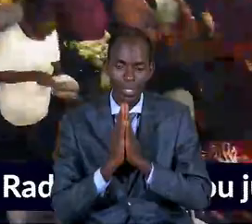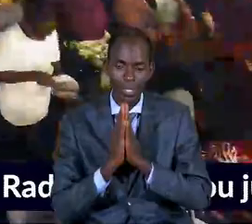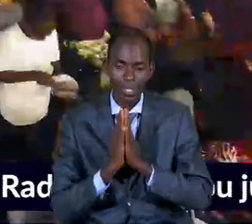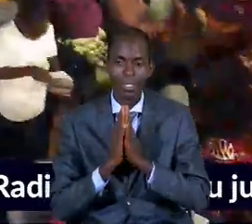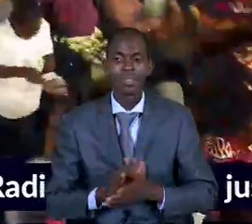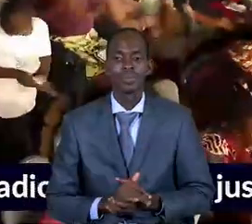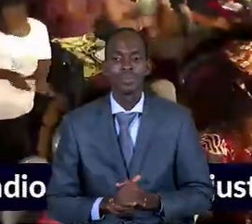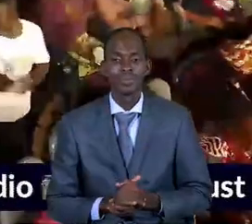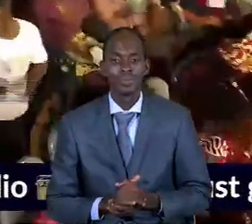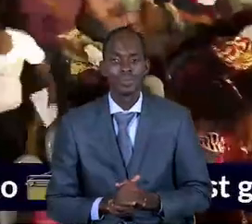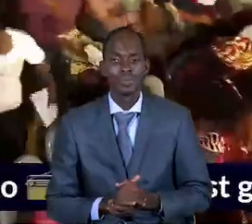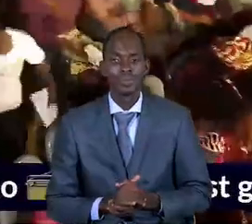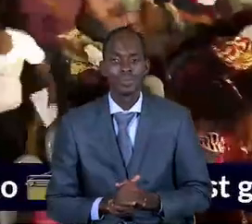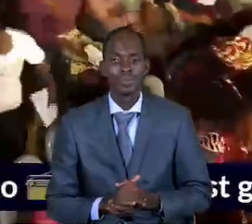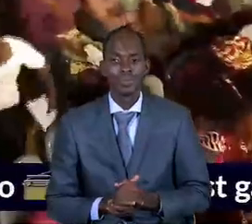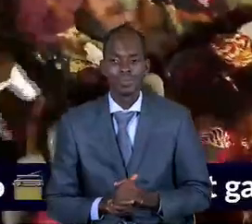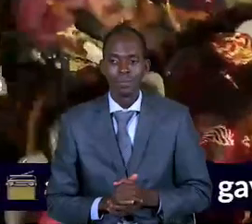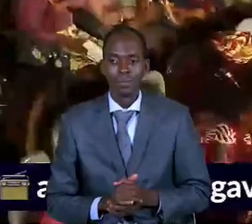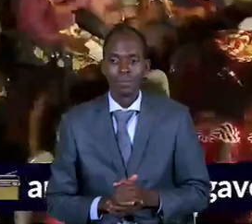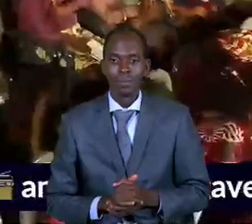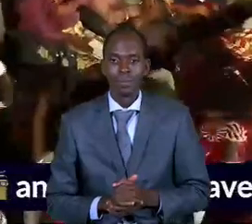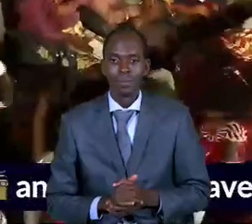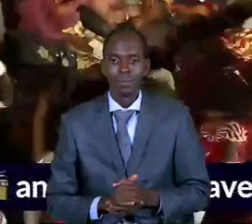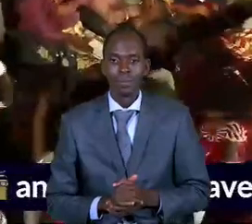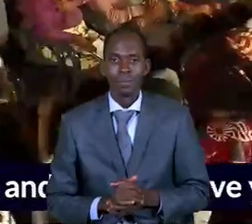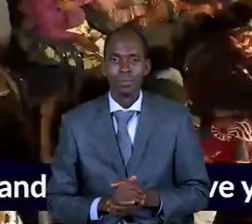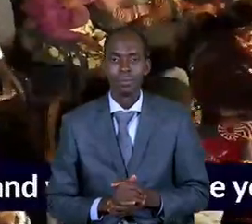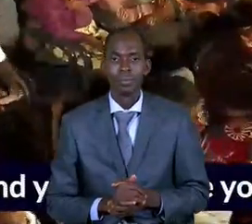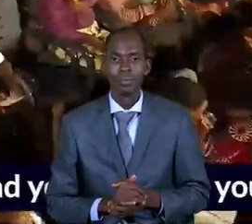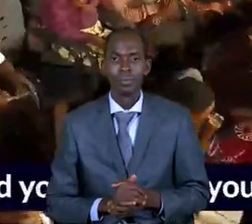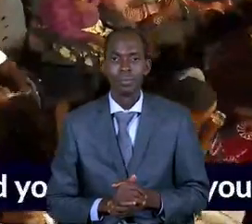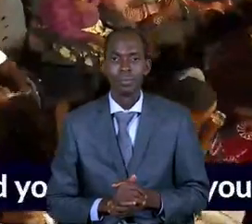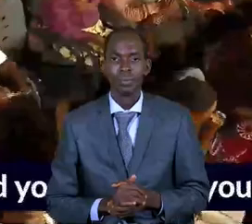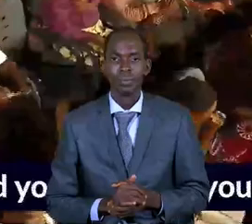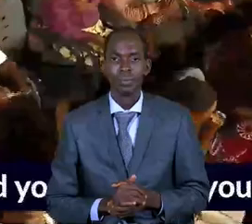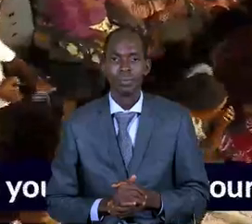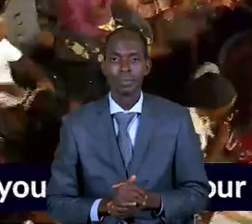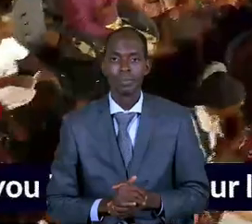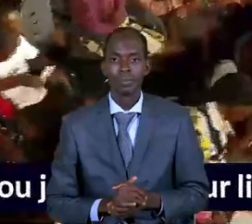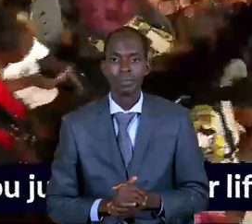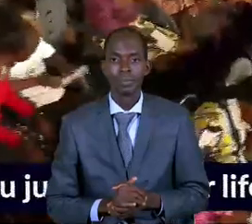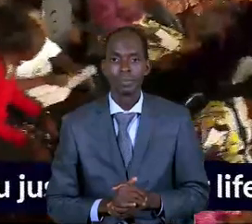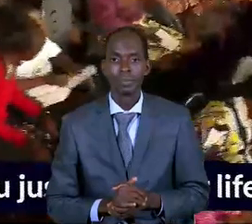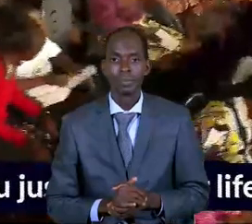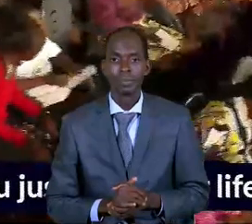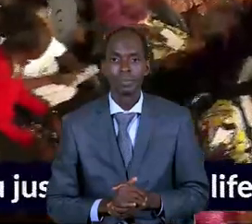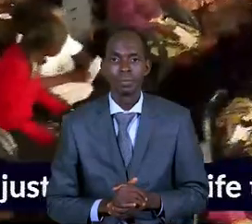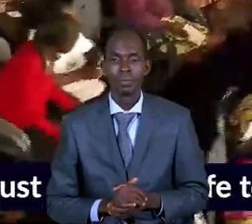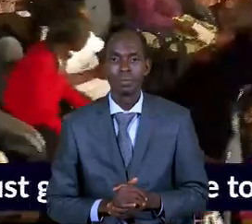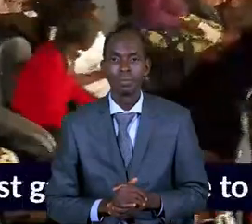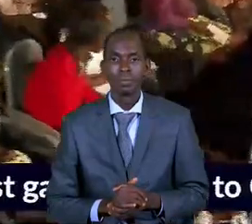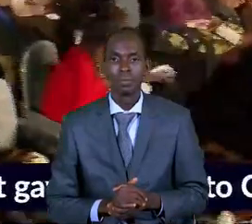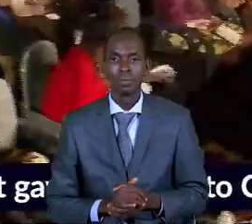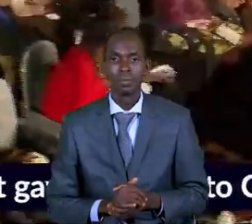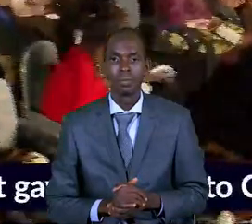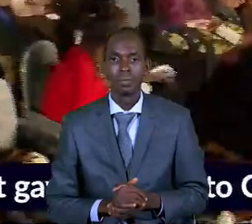amen. Counselor, be very fast about it. We have limited time. Let's be fast about it, please. If they